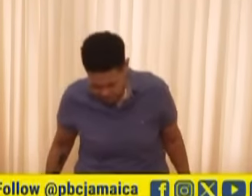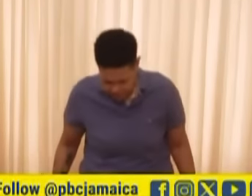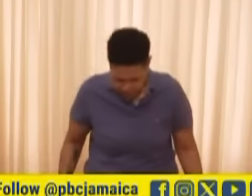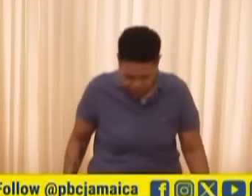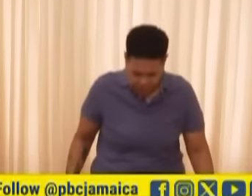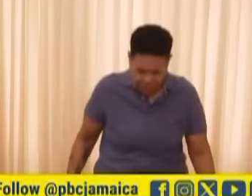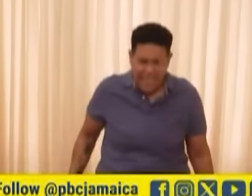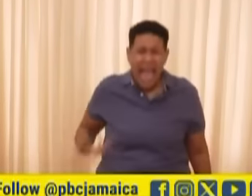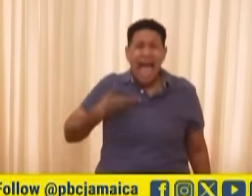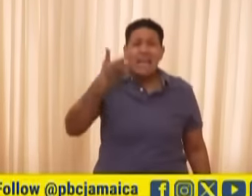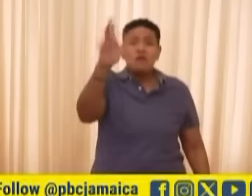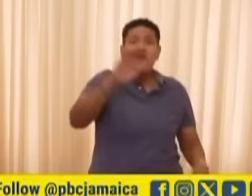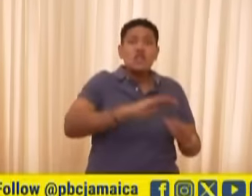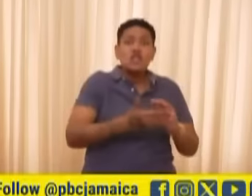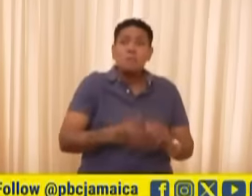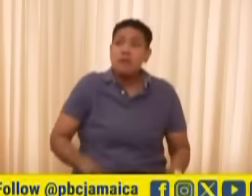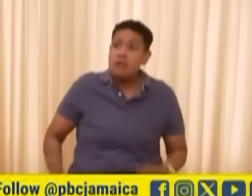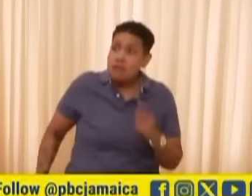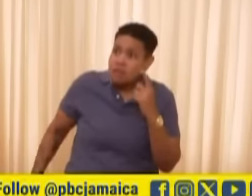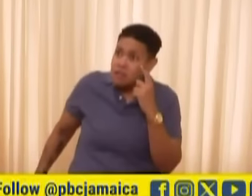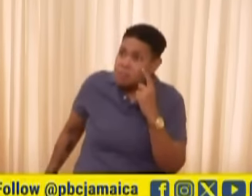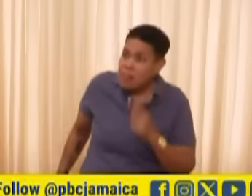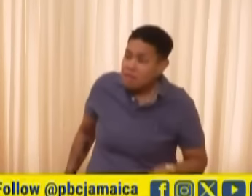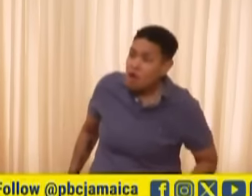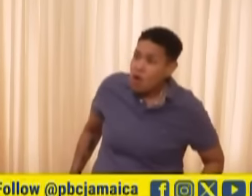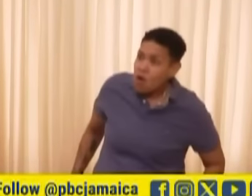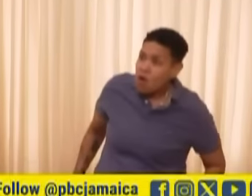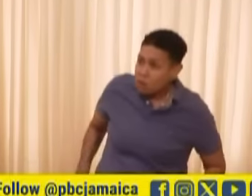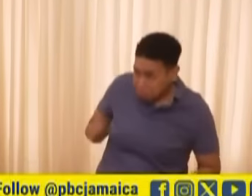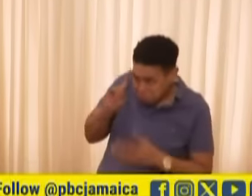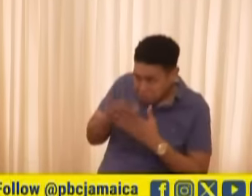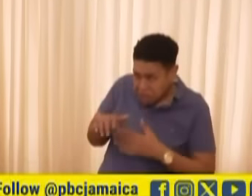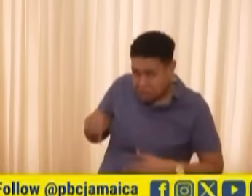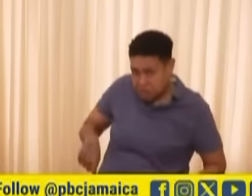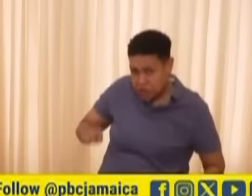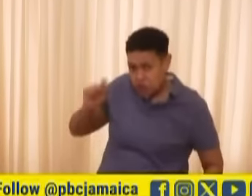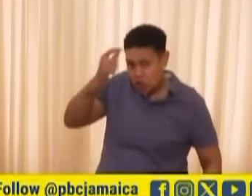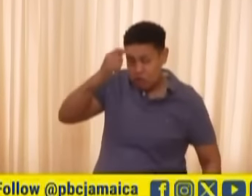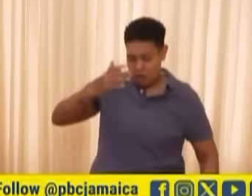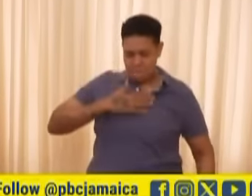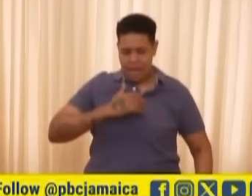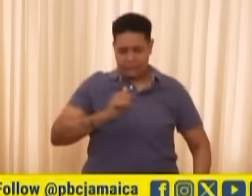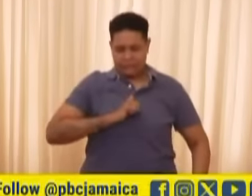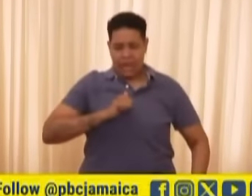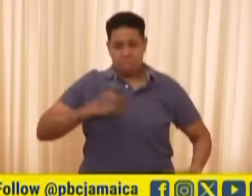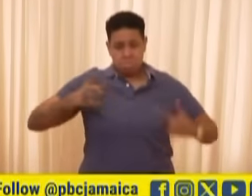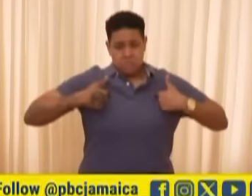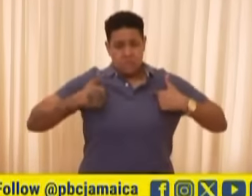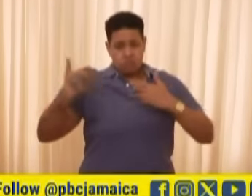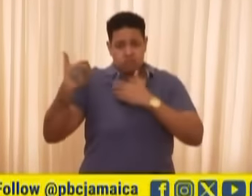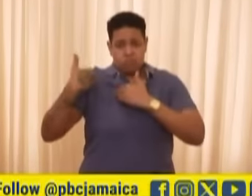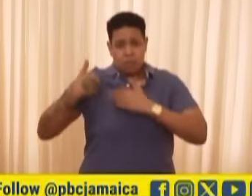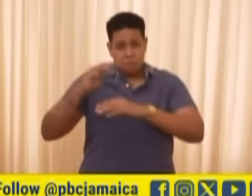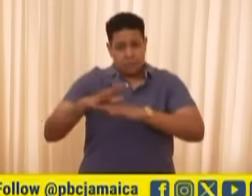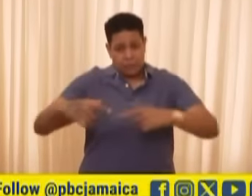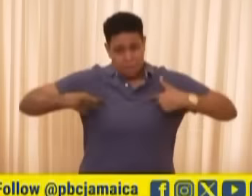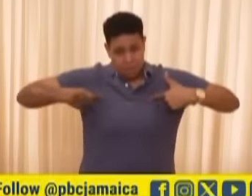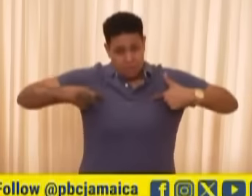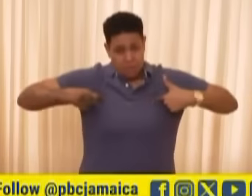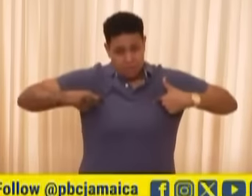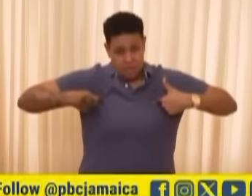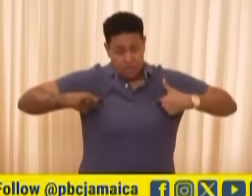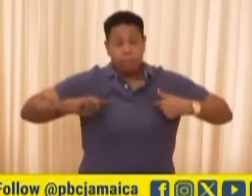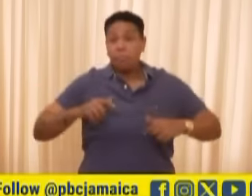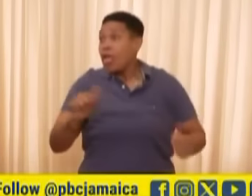I don't want the country to believe that this administration or myself as the minister in any way